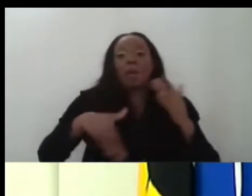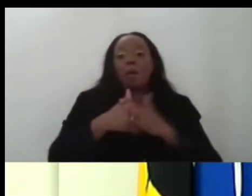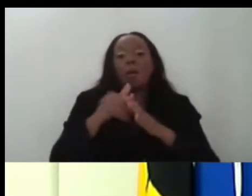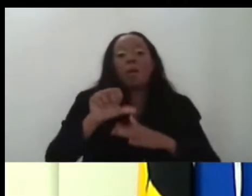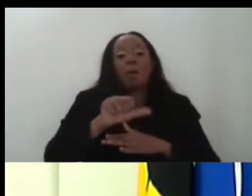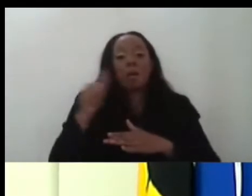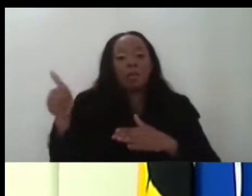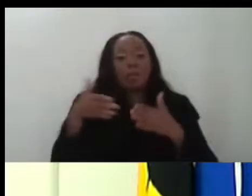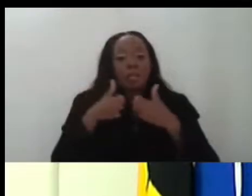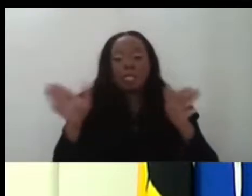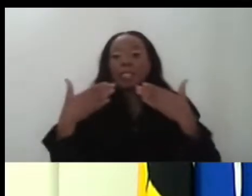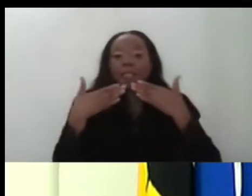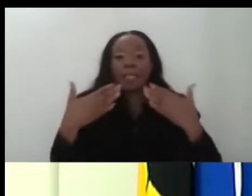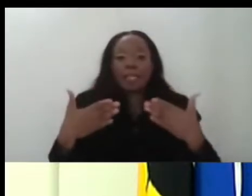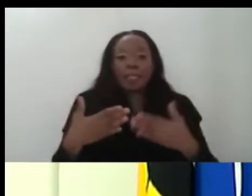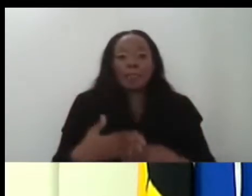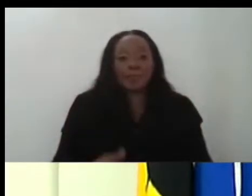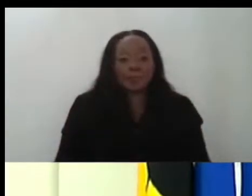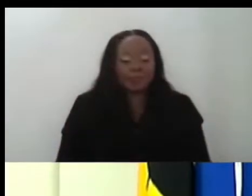general. Thank you very much.